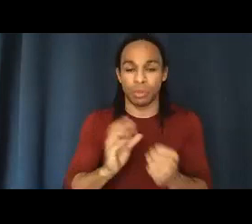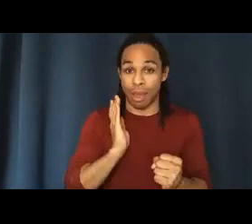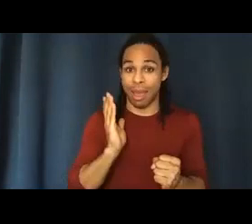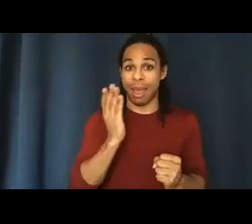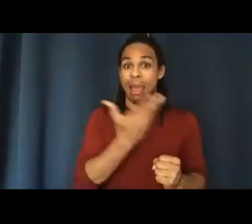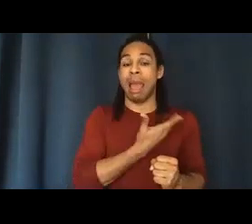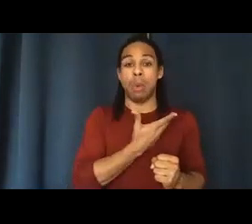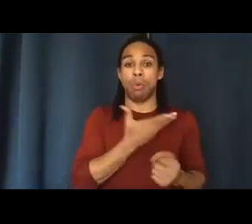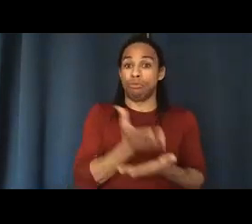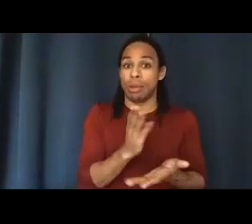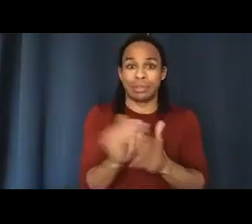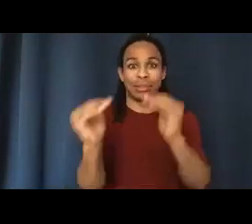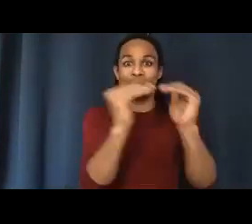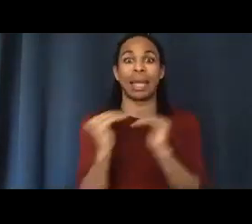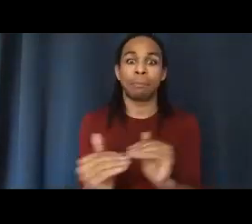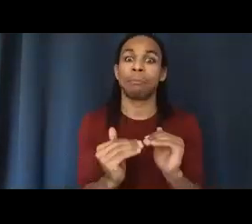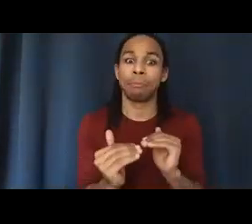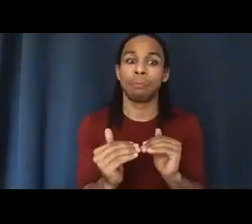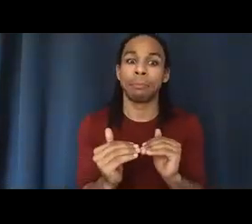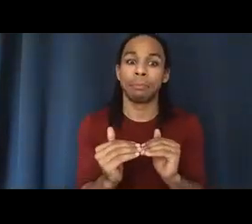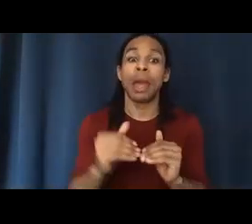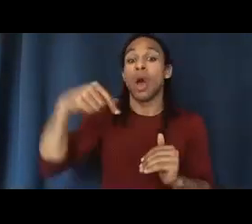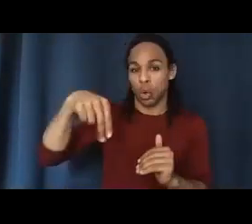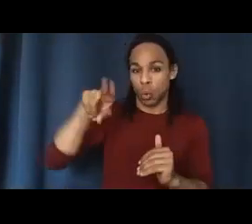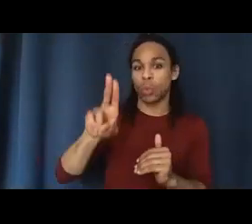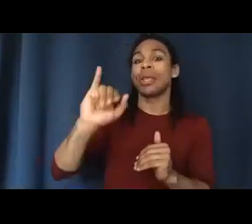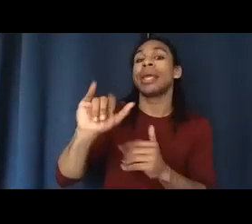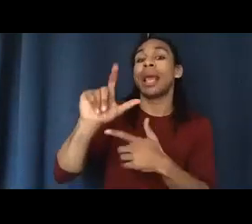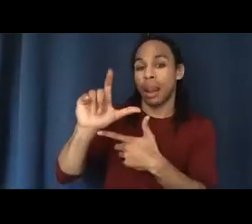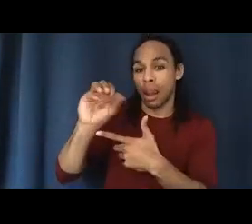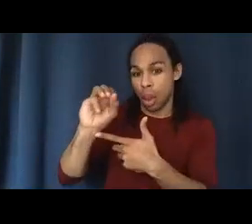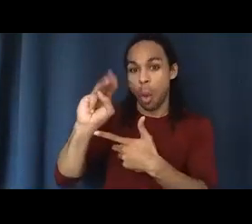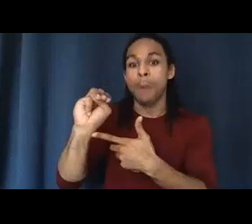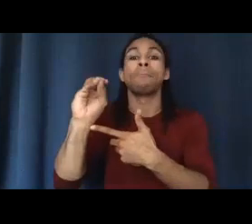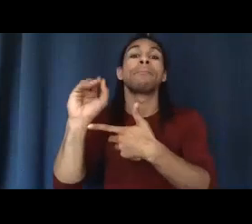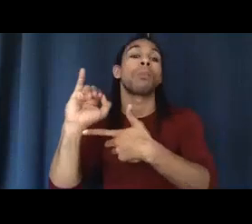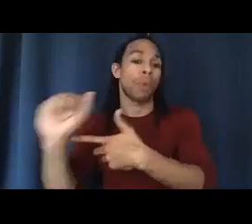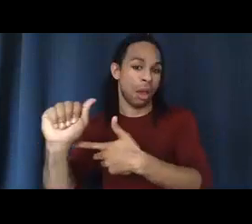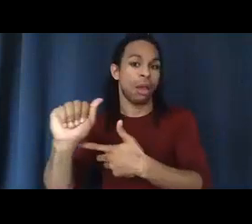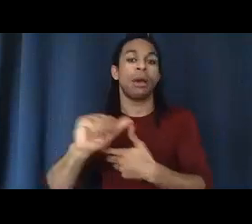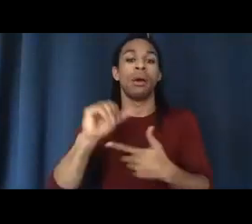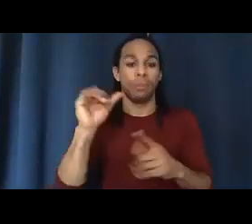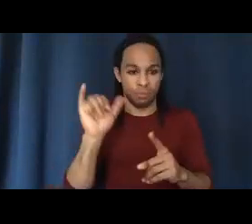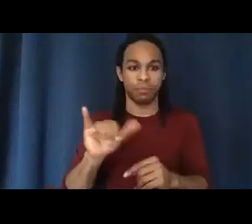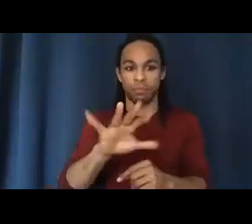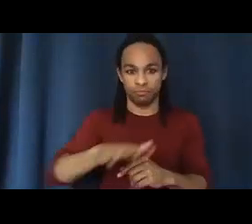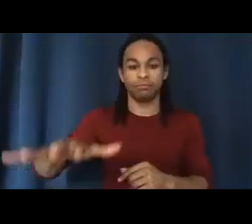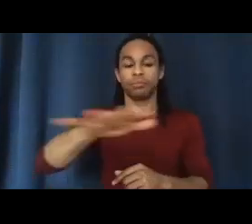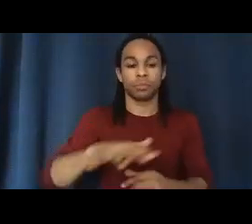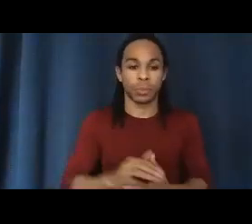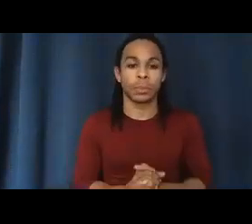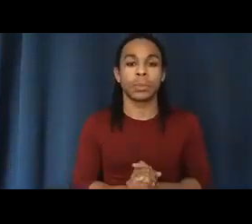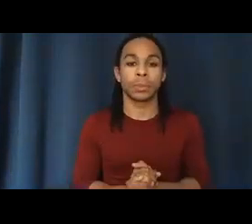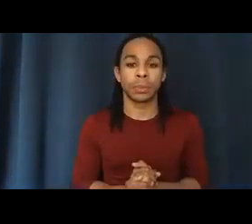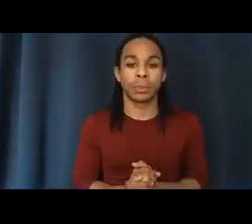structured inside institutions and governmental bodies. And COVID comes as a measure,